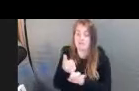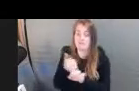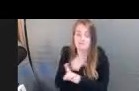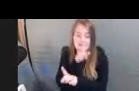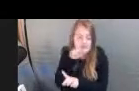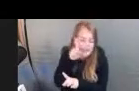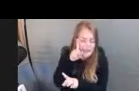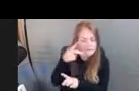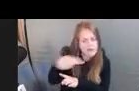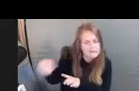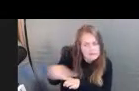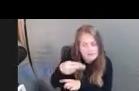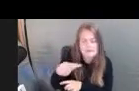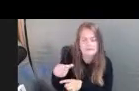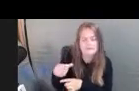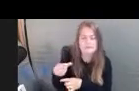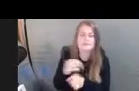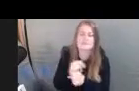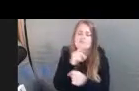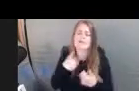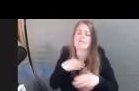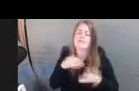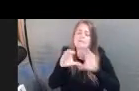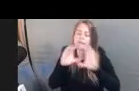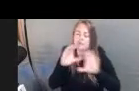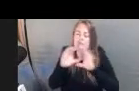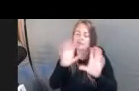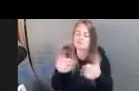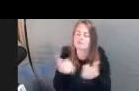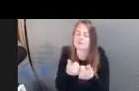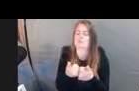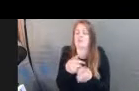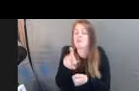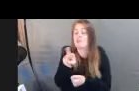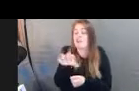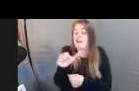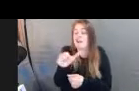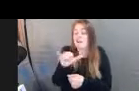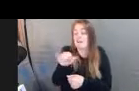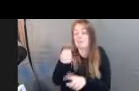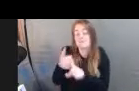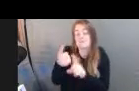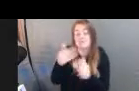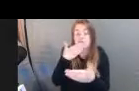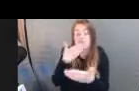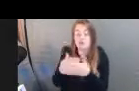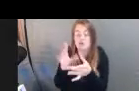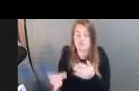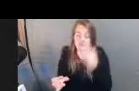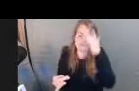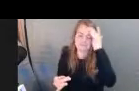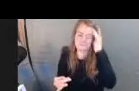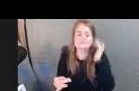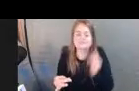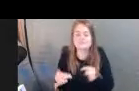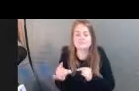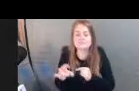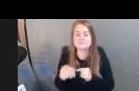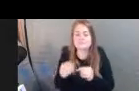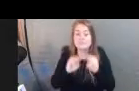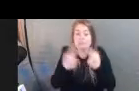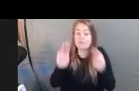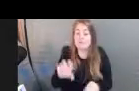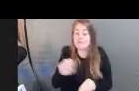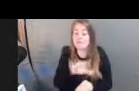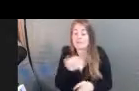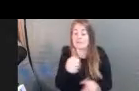or hard of hearing, having communication challenges, VRI can be an option. And actually, the Museum of Surrey actually is